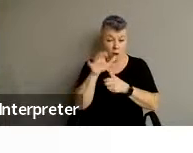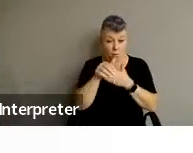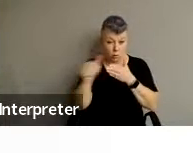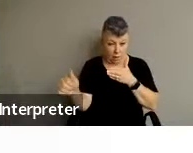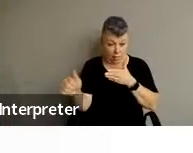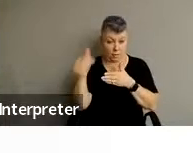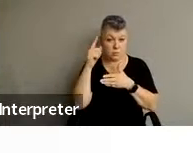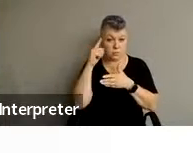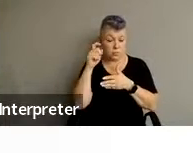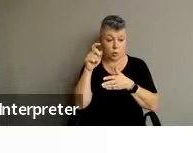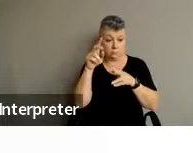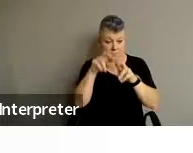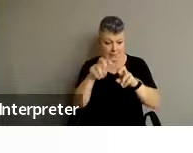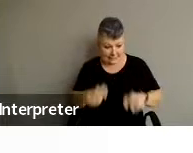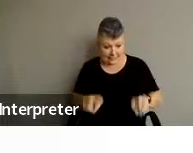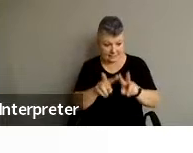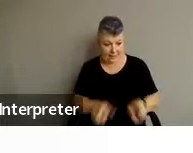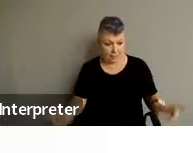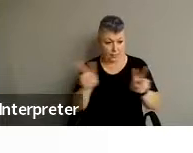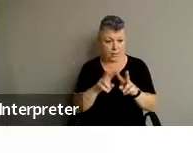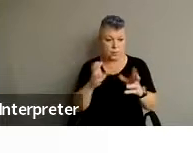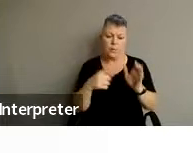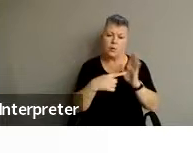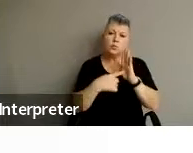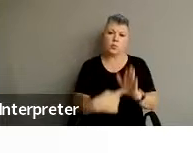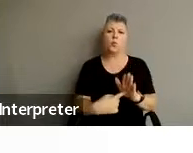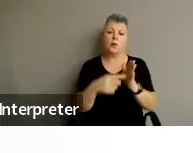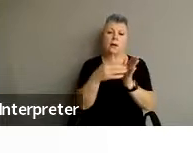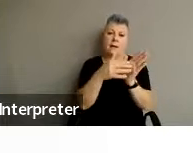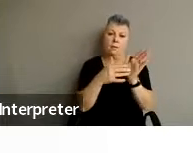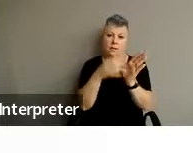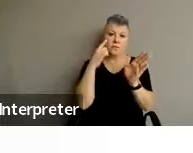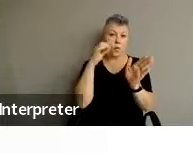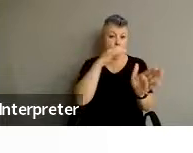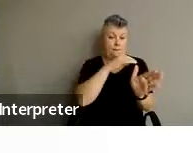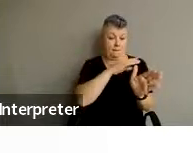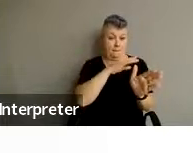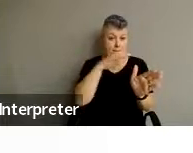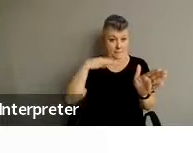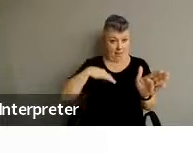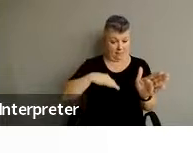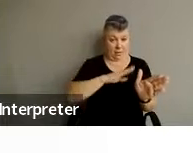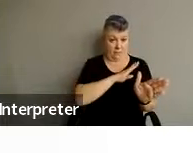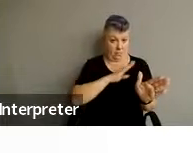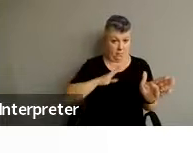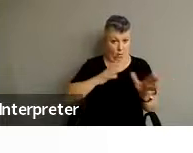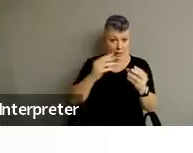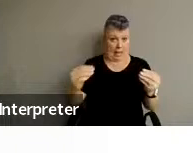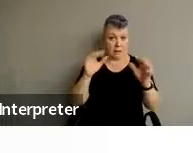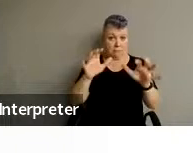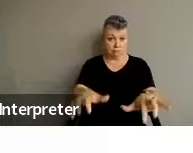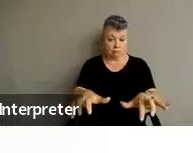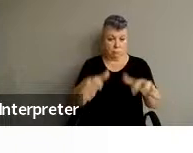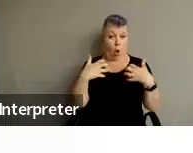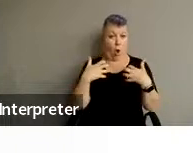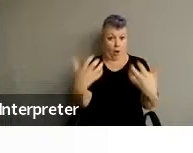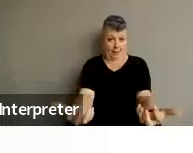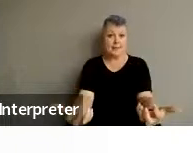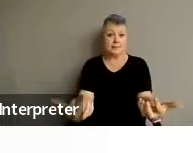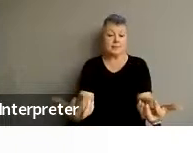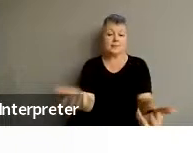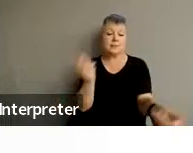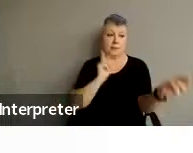And so I wanted to actually go through a calculation for the benefit of the board as well as for our audience, members in the audience.